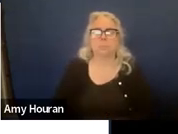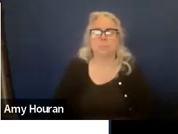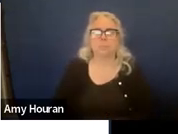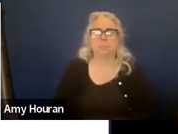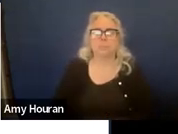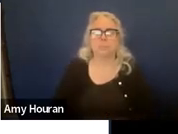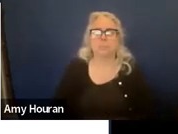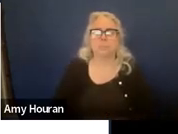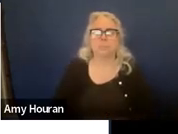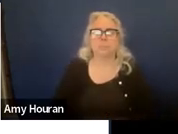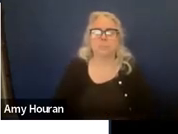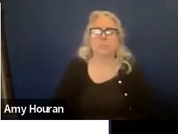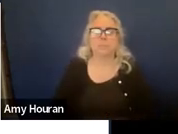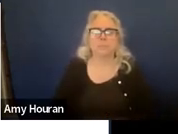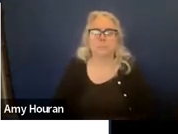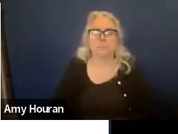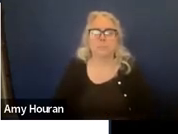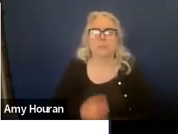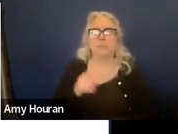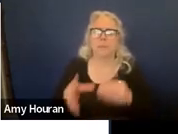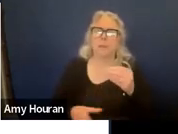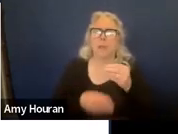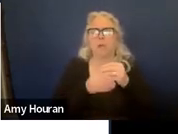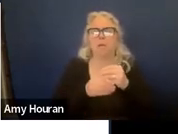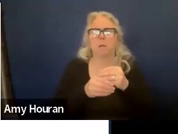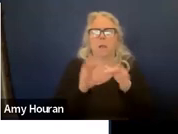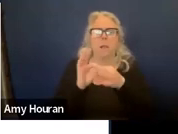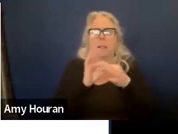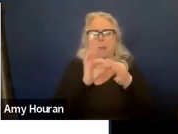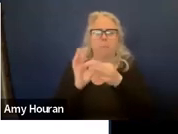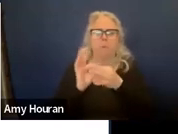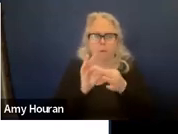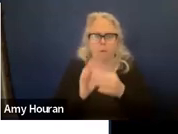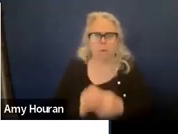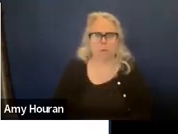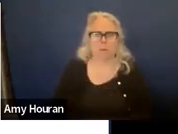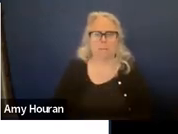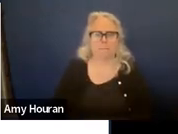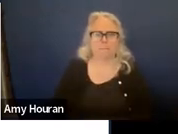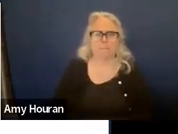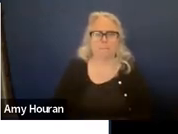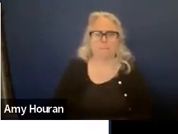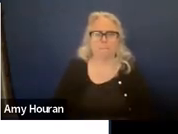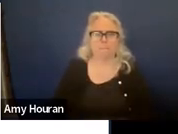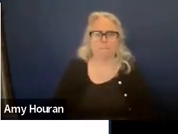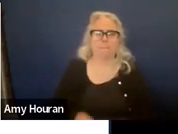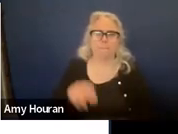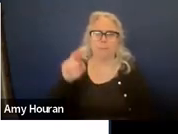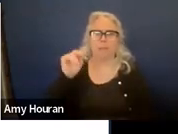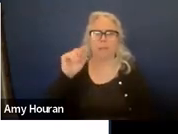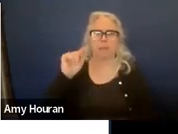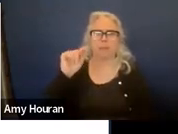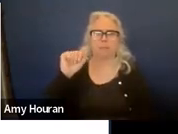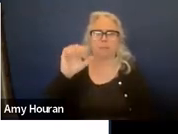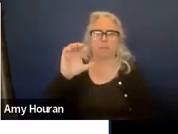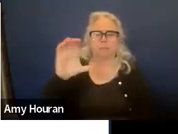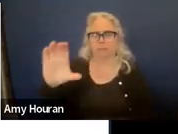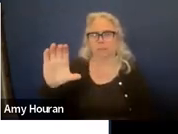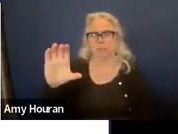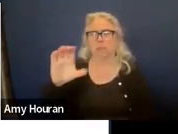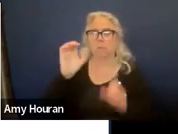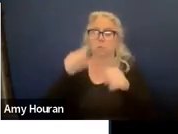They added something to the end of that, the collaborative, and TACTC is what they're called. You can join for free